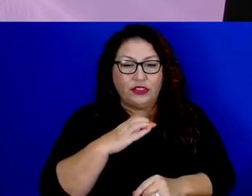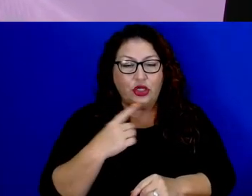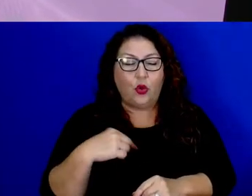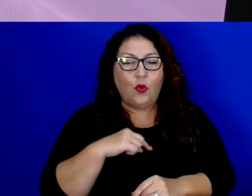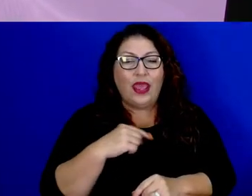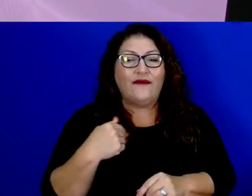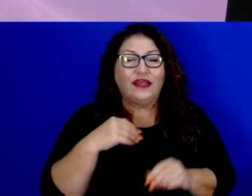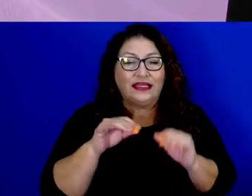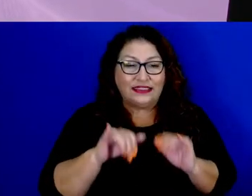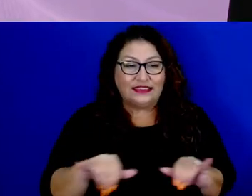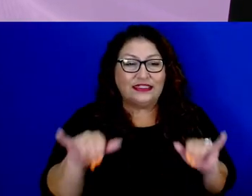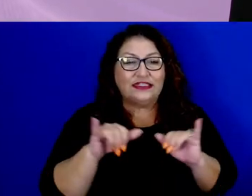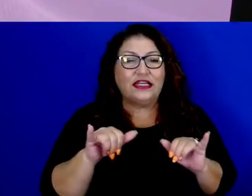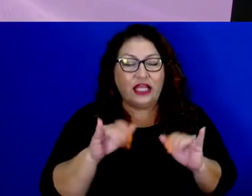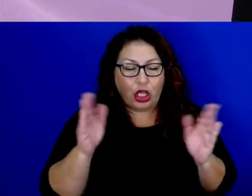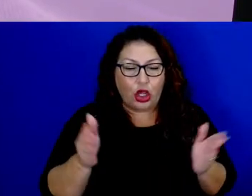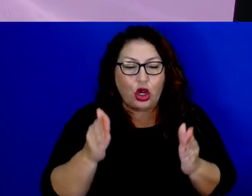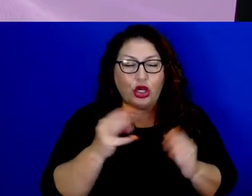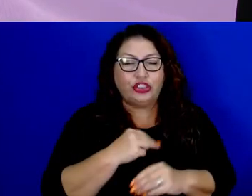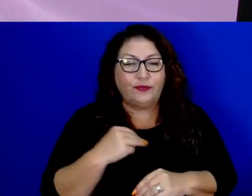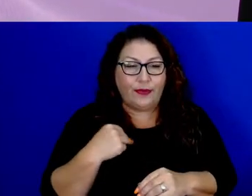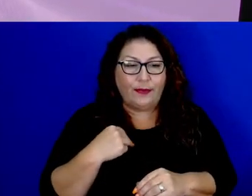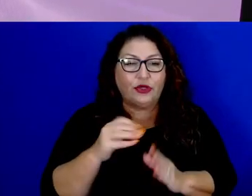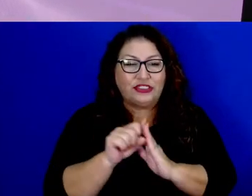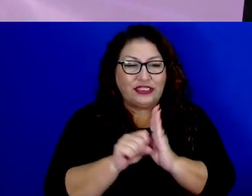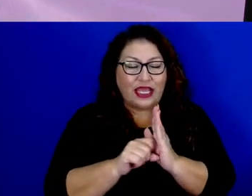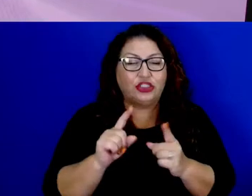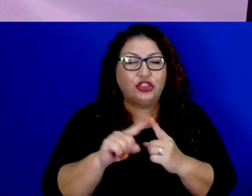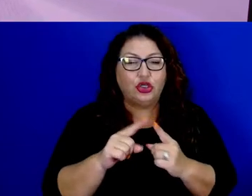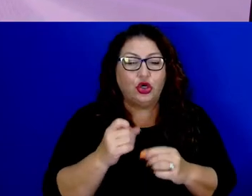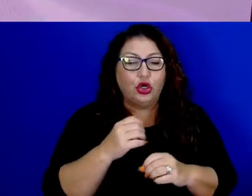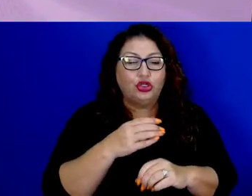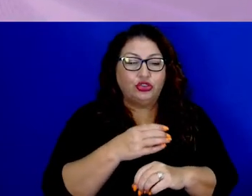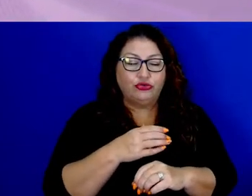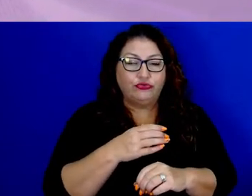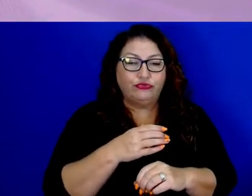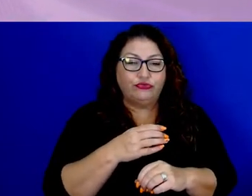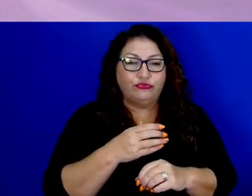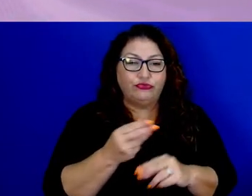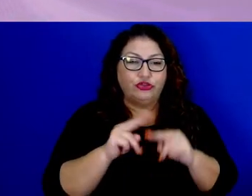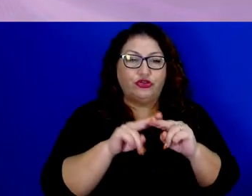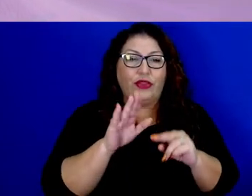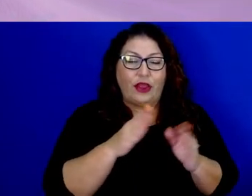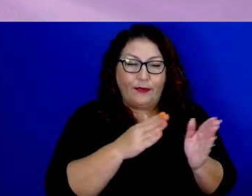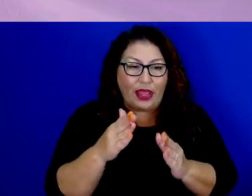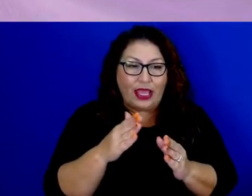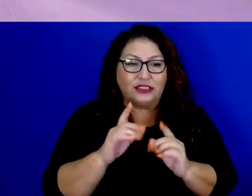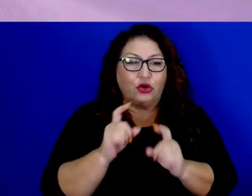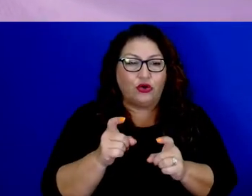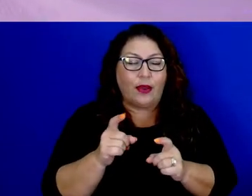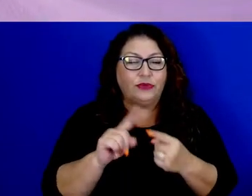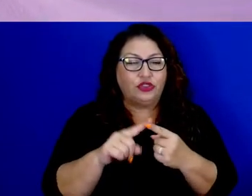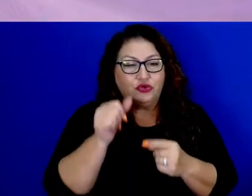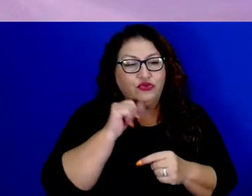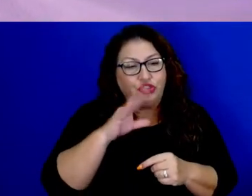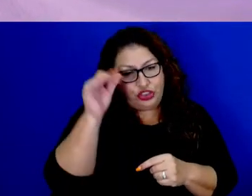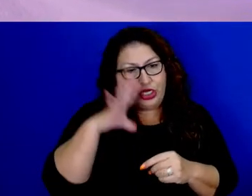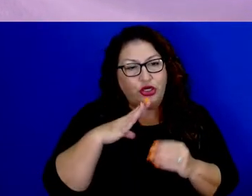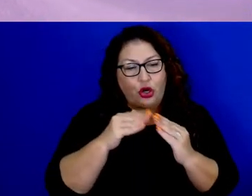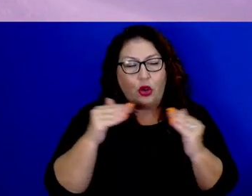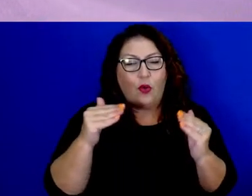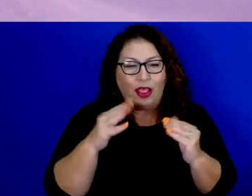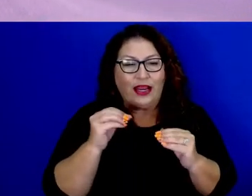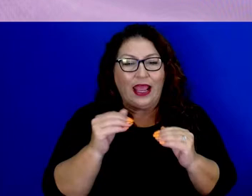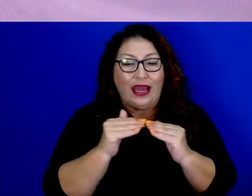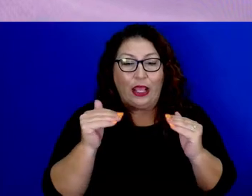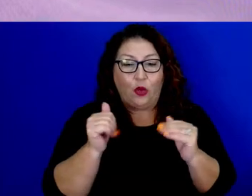member states to strengthen the plans, to contribute to gender equality and equal opportunities. In this regard,